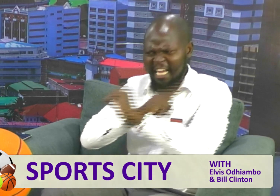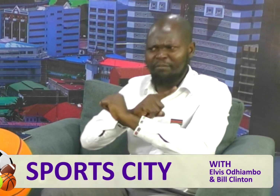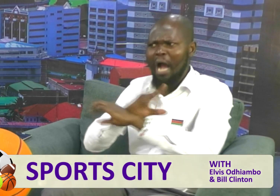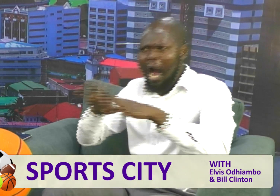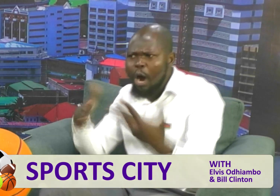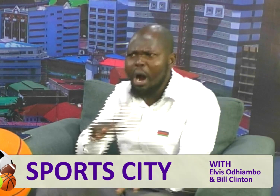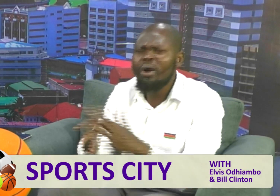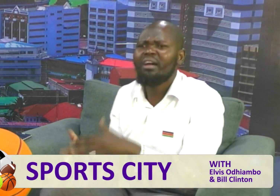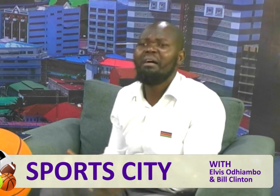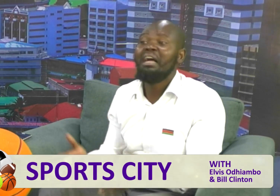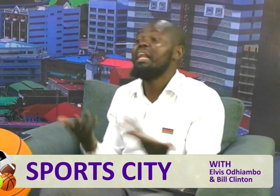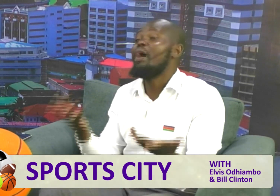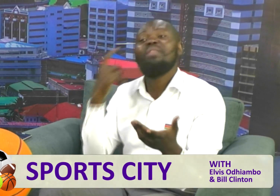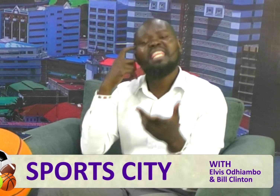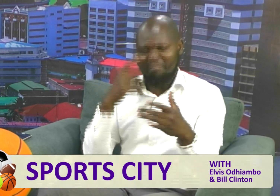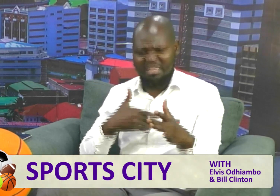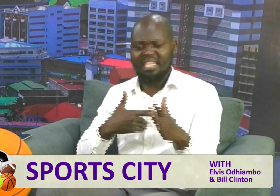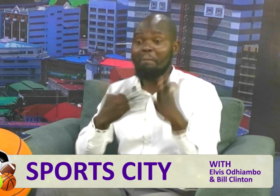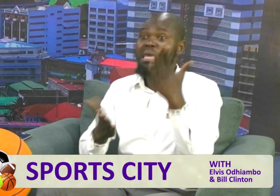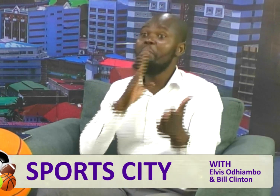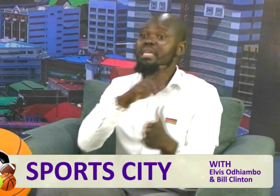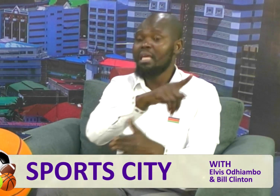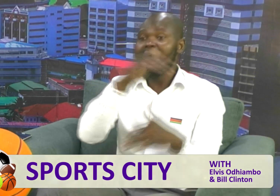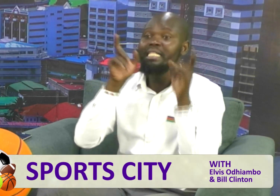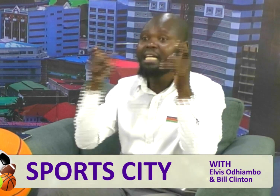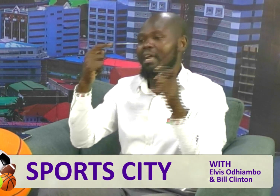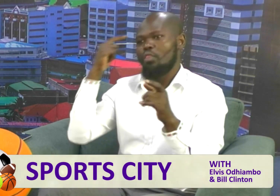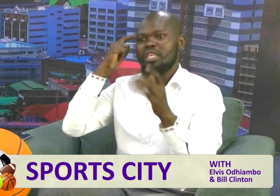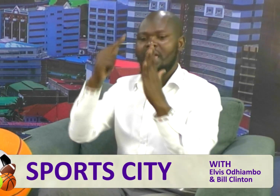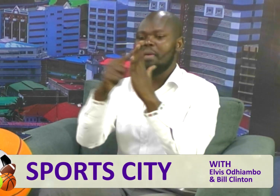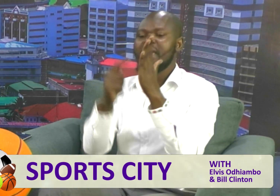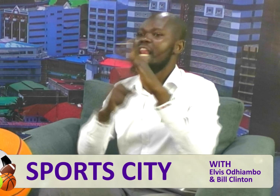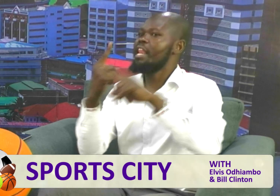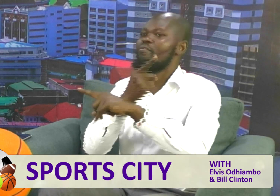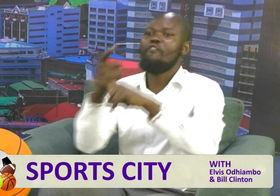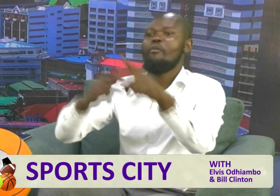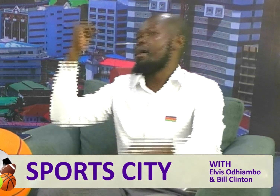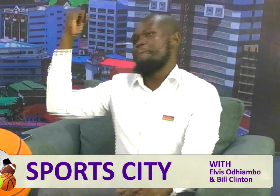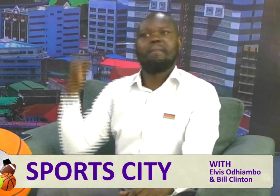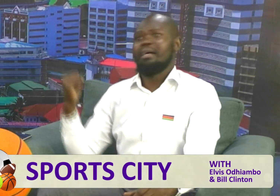Tusker has really woken up. I think the Tusker need to wake up and really focus on the defense, because